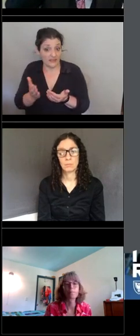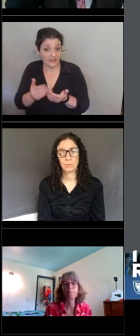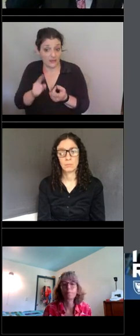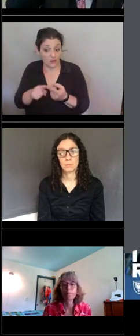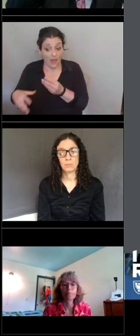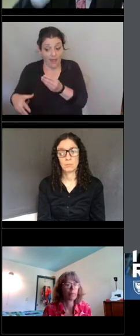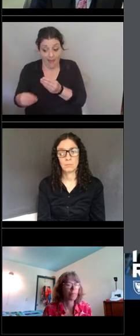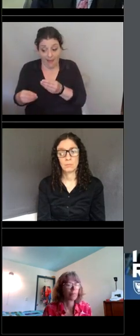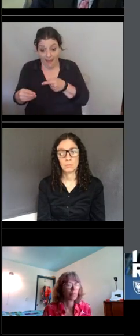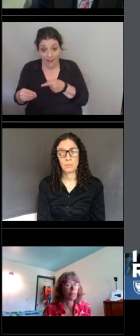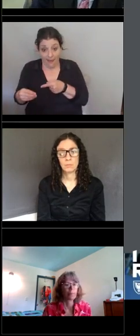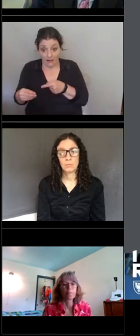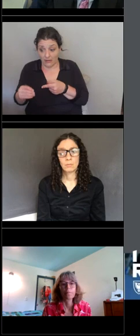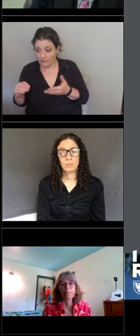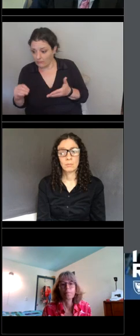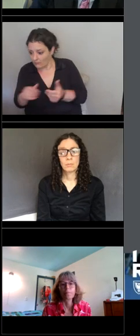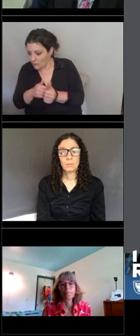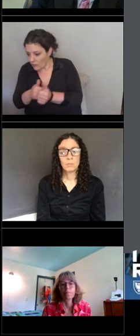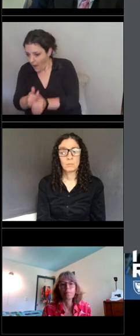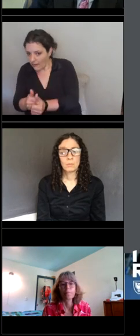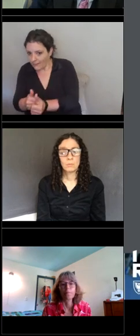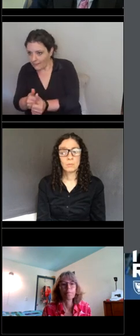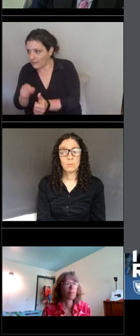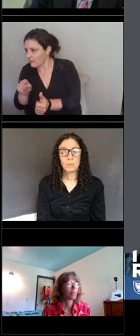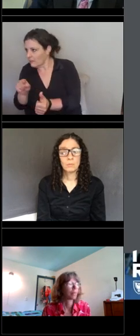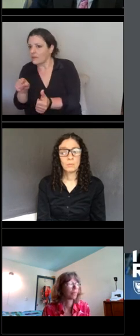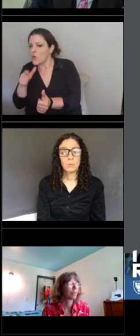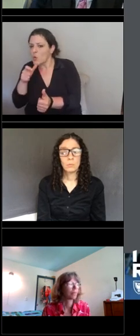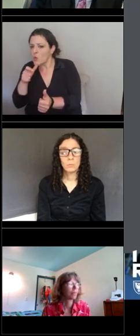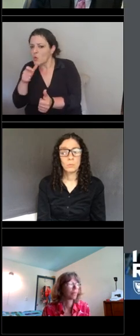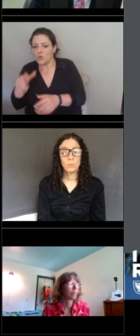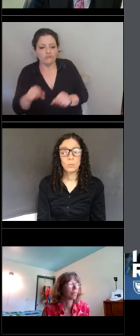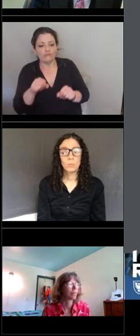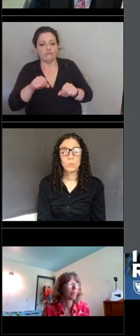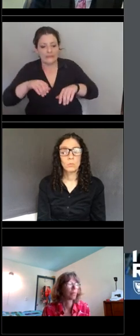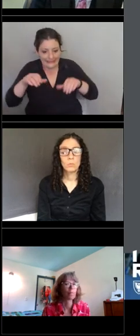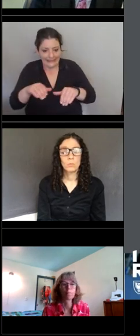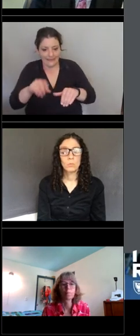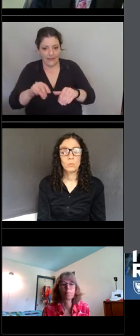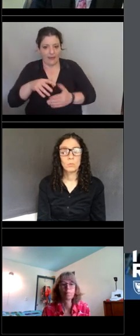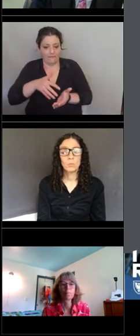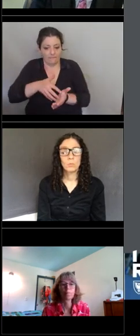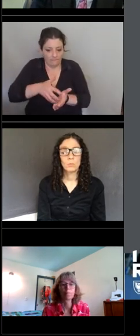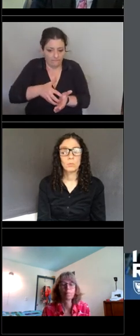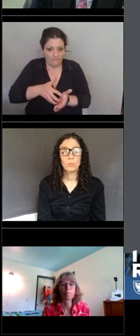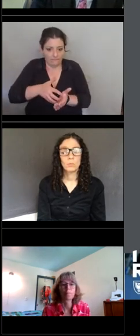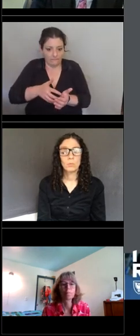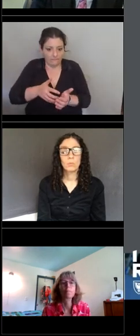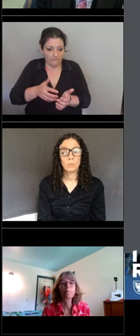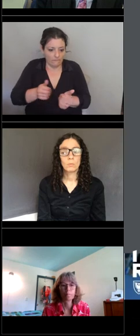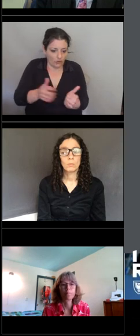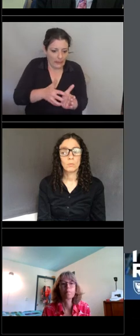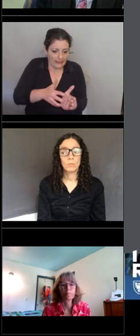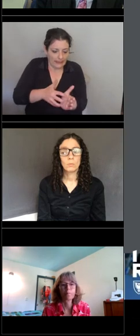the vulnerability assessments, and then what actions then came from that.